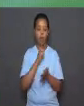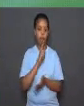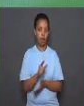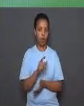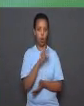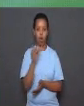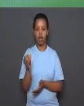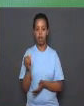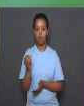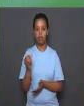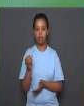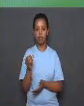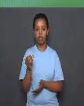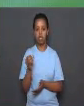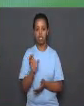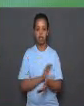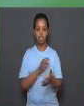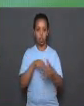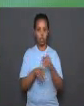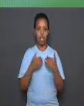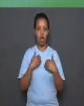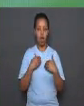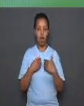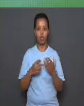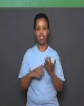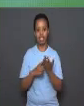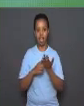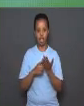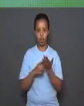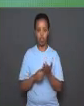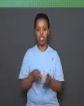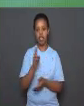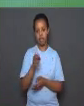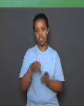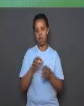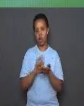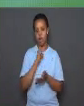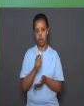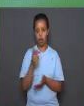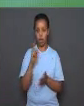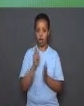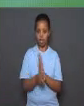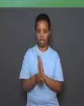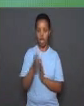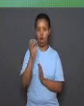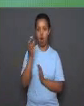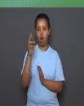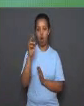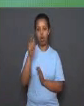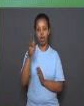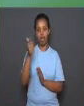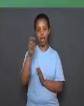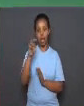with intracellular transport, such as in organelle movement and cellular